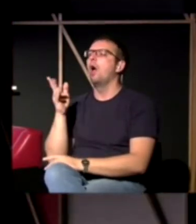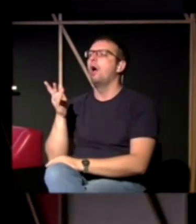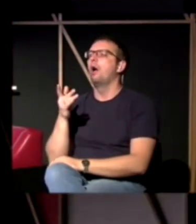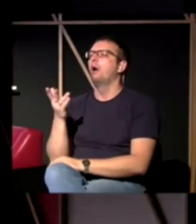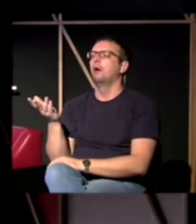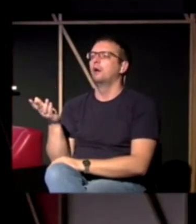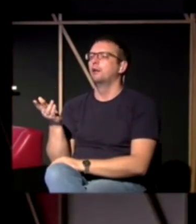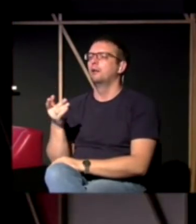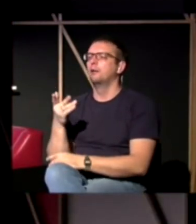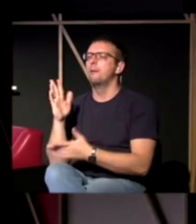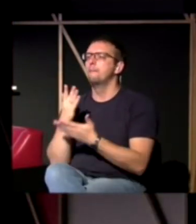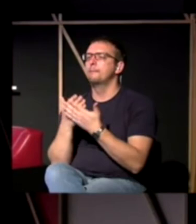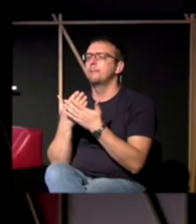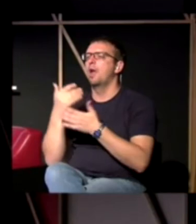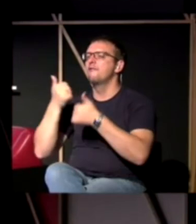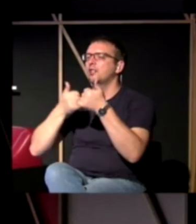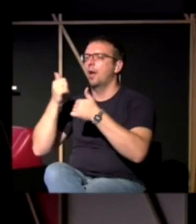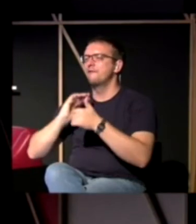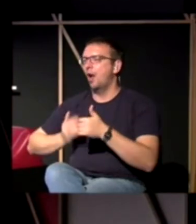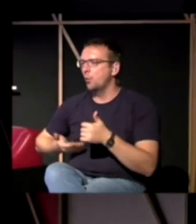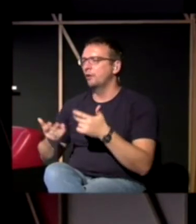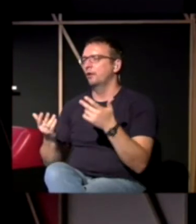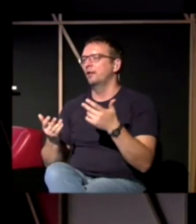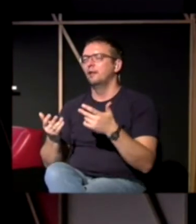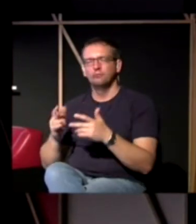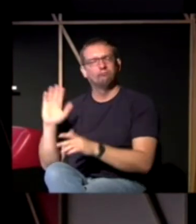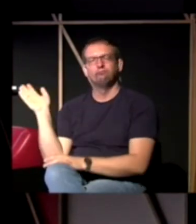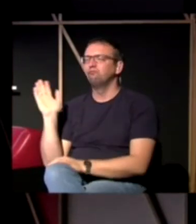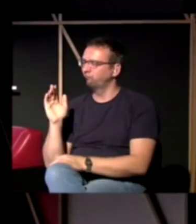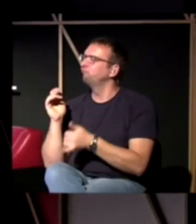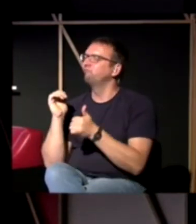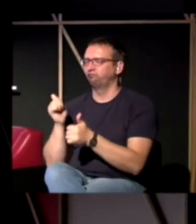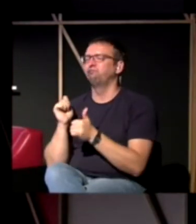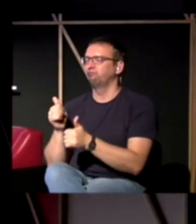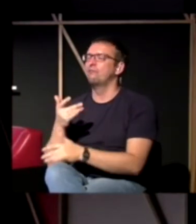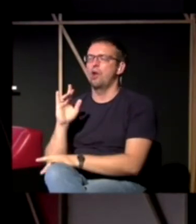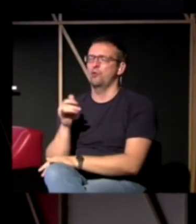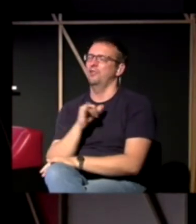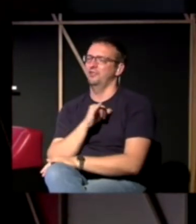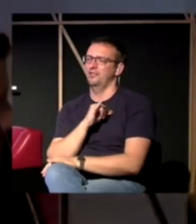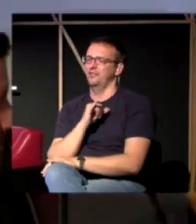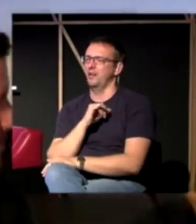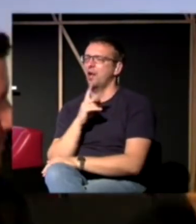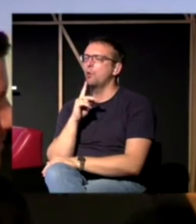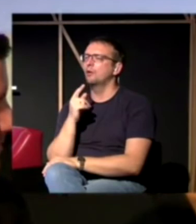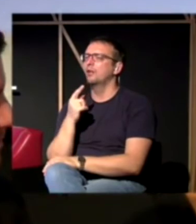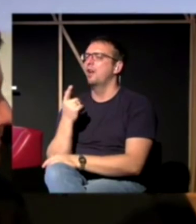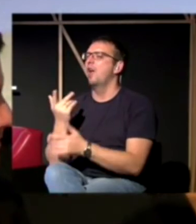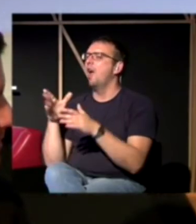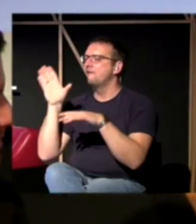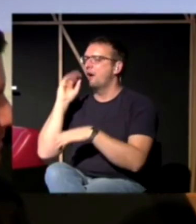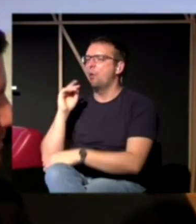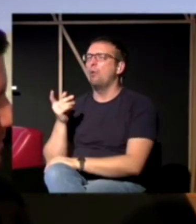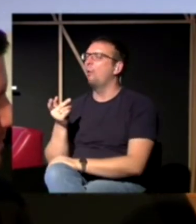Yes, it was very interesting and a bit unusual experience, I believe, for many